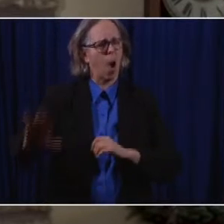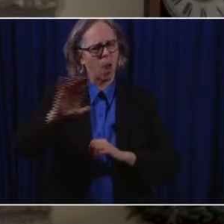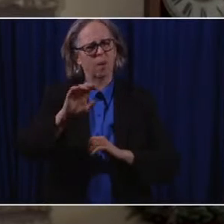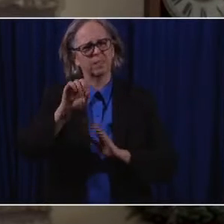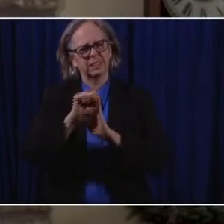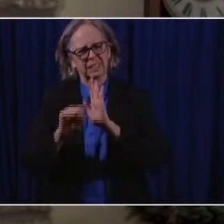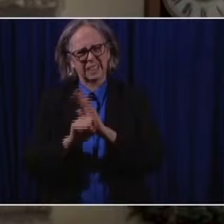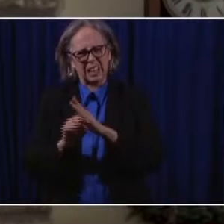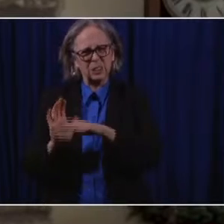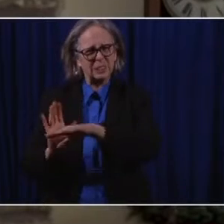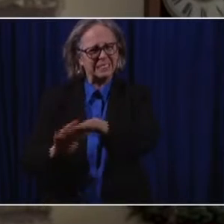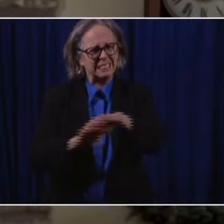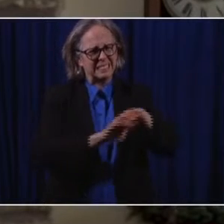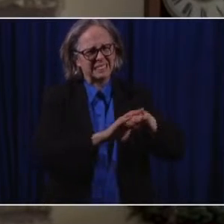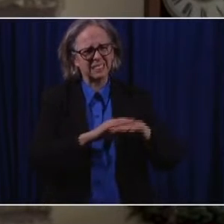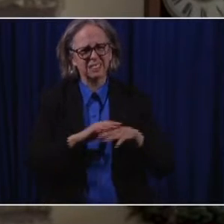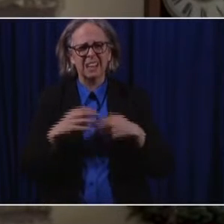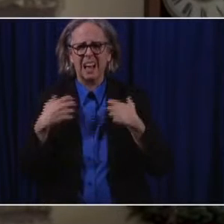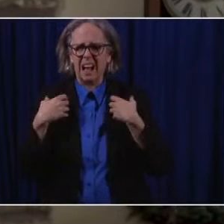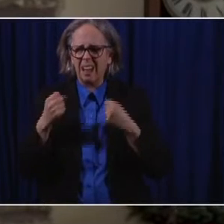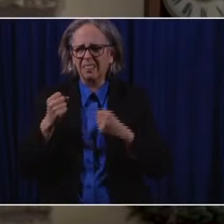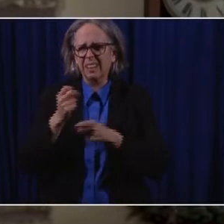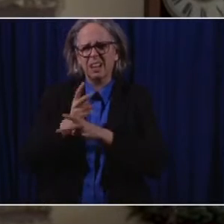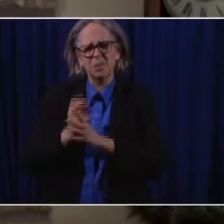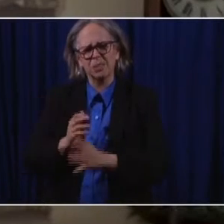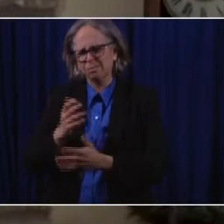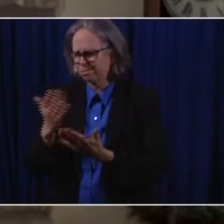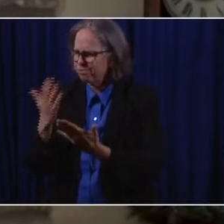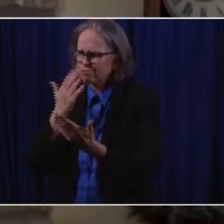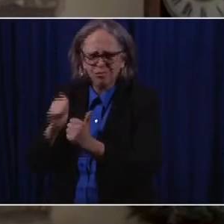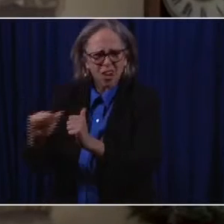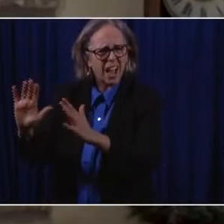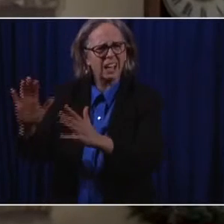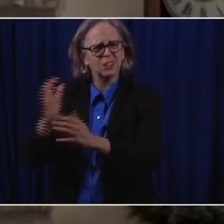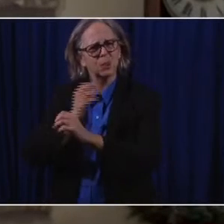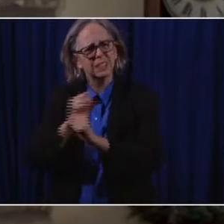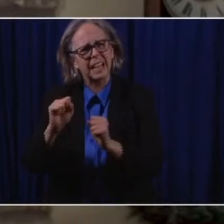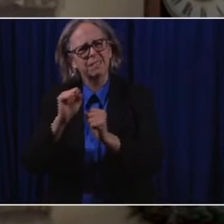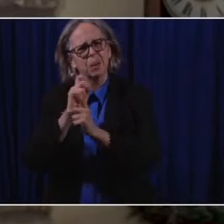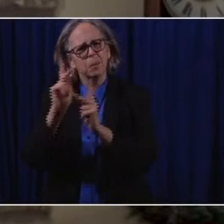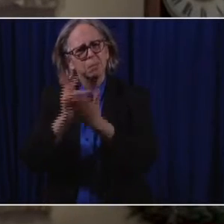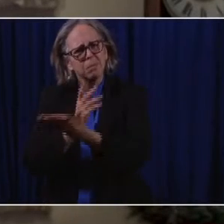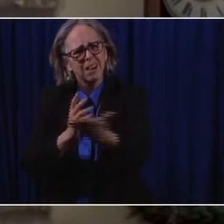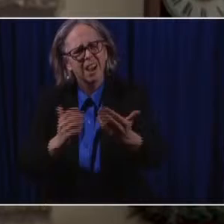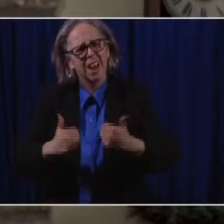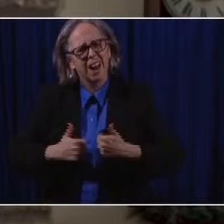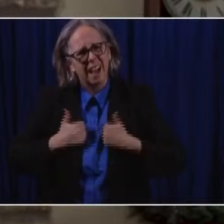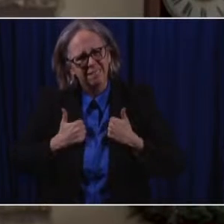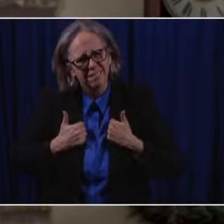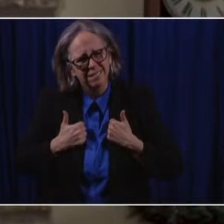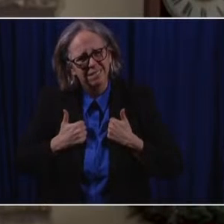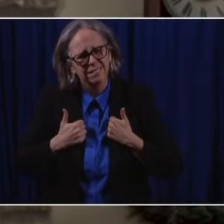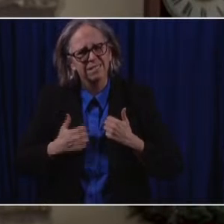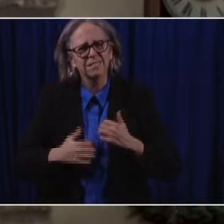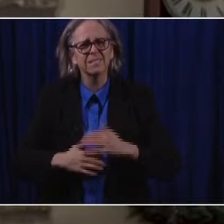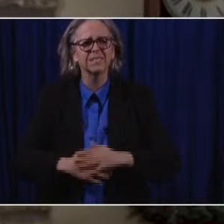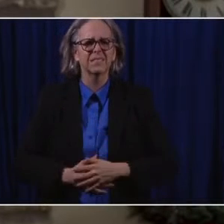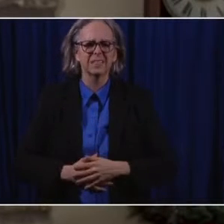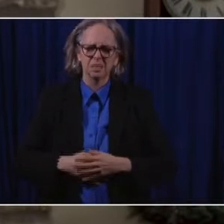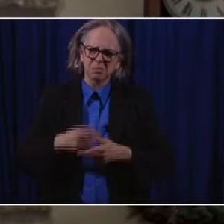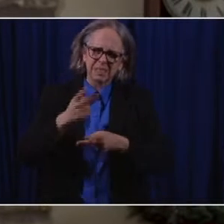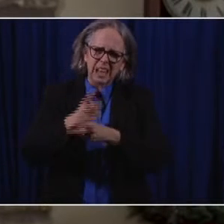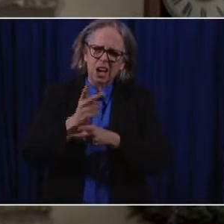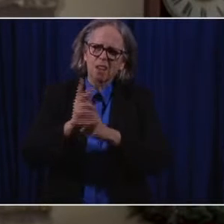are working, trying to save our COVID victims, those who are in the hospital. I